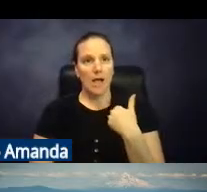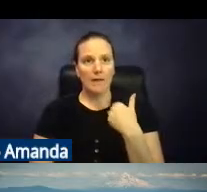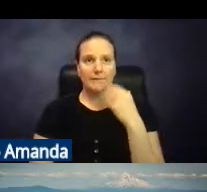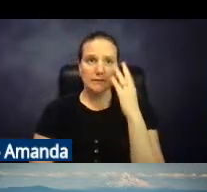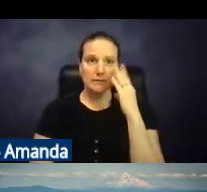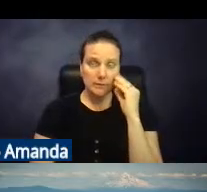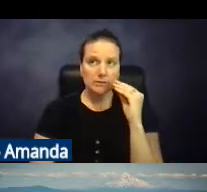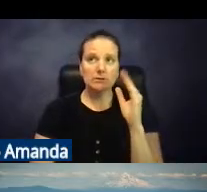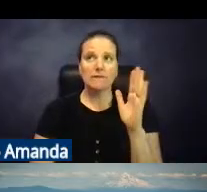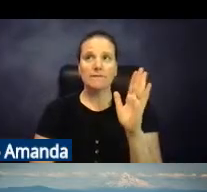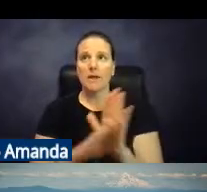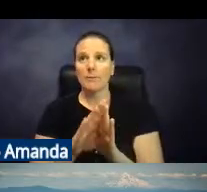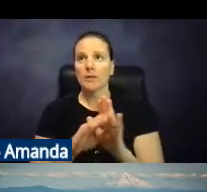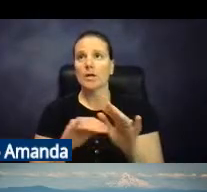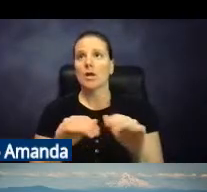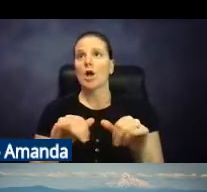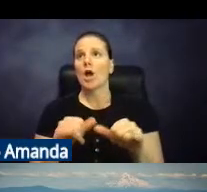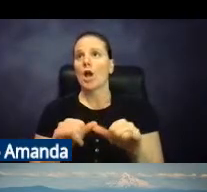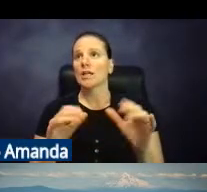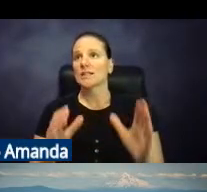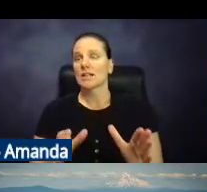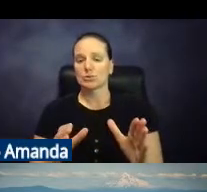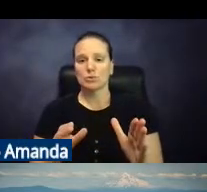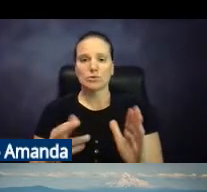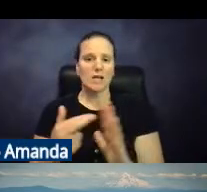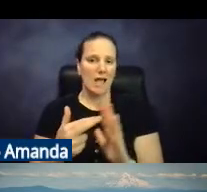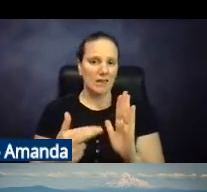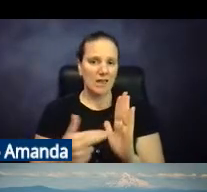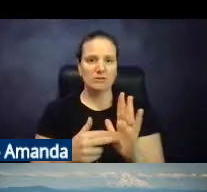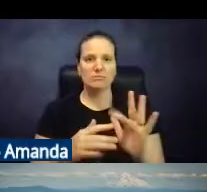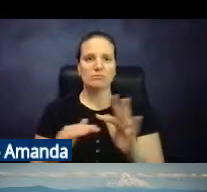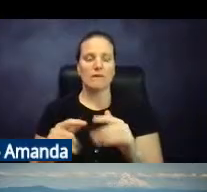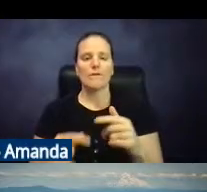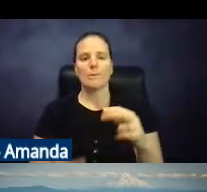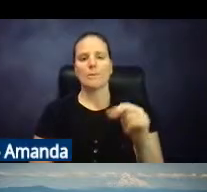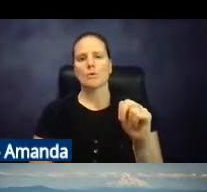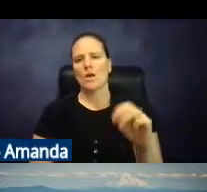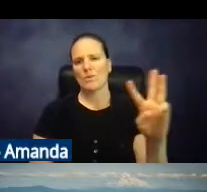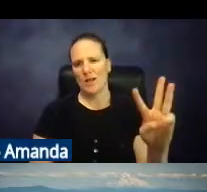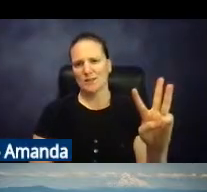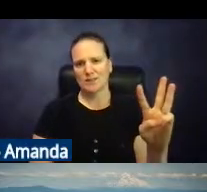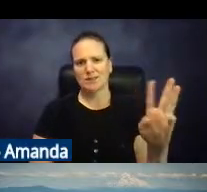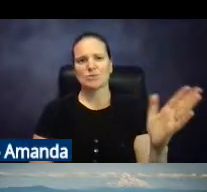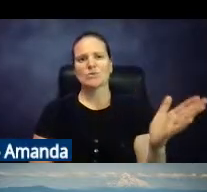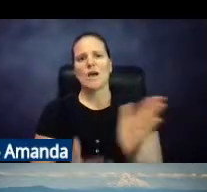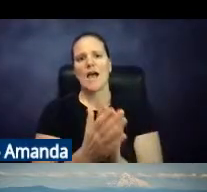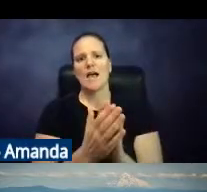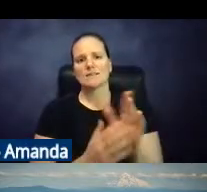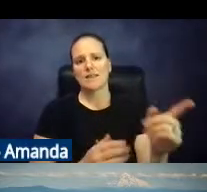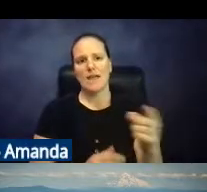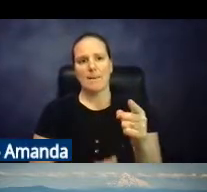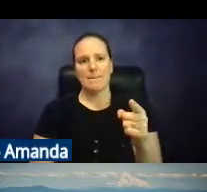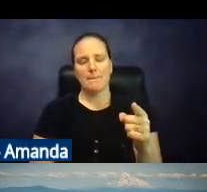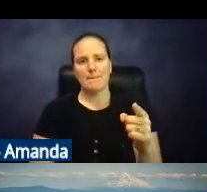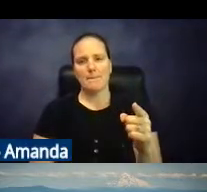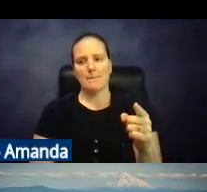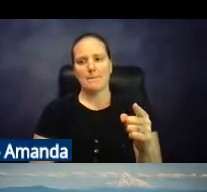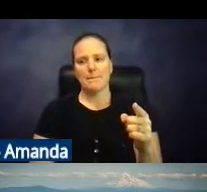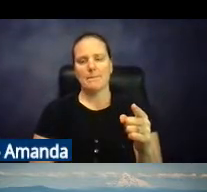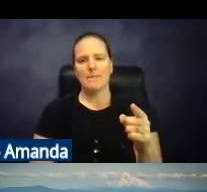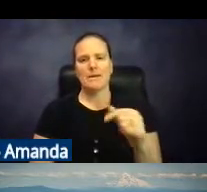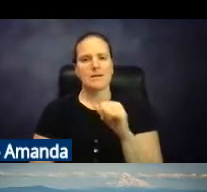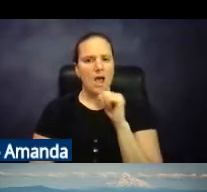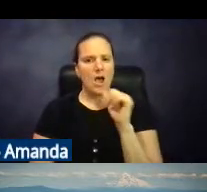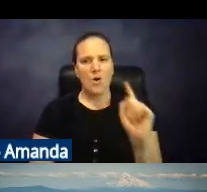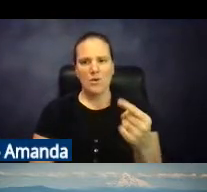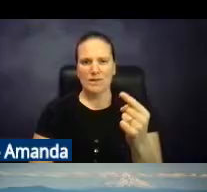developing architectural guidelines, and of course from the Northwest, asking them, and not only them, but to